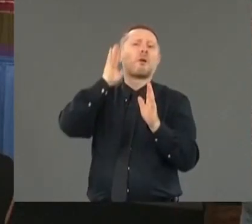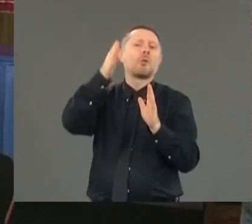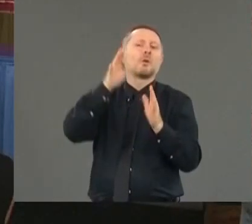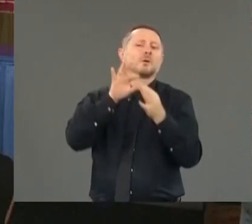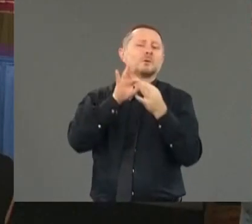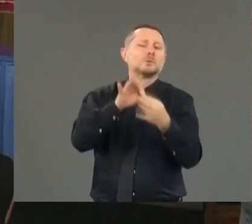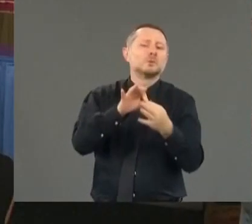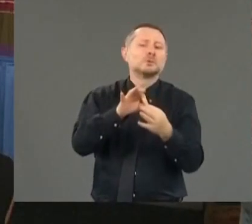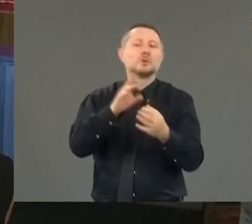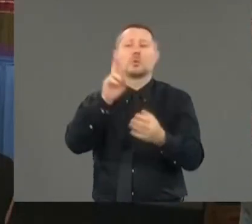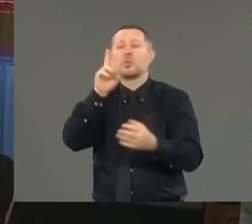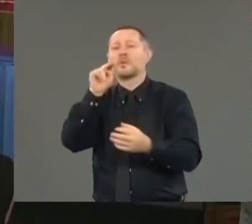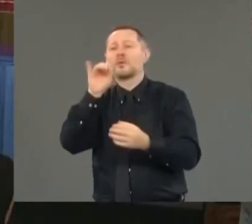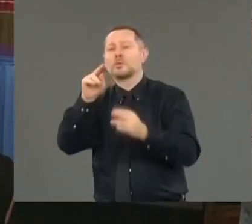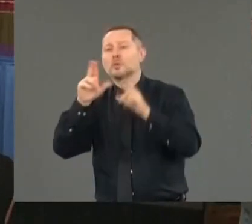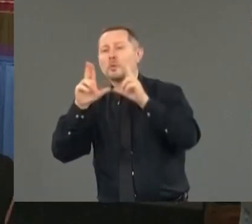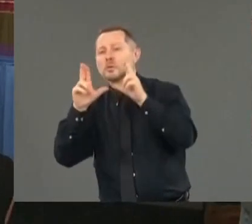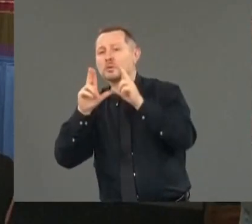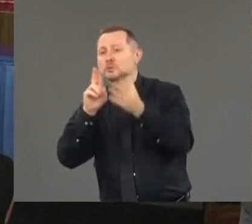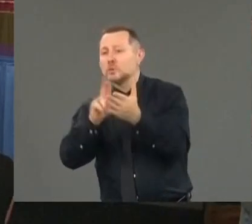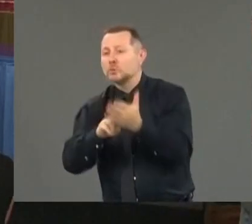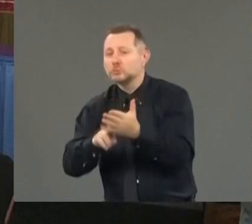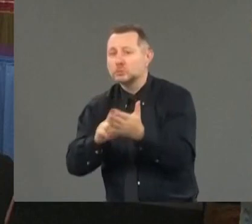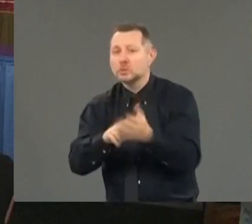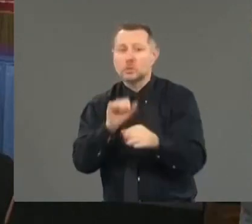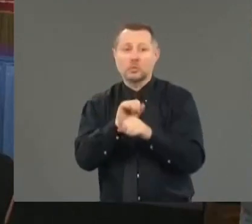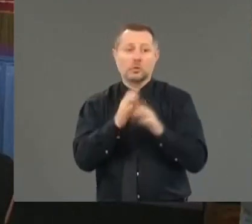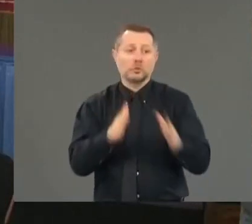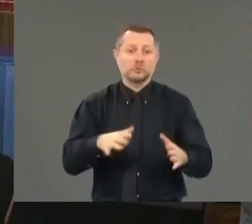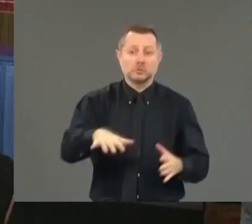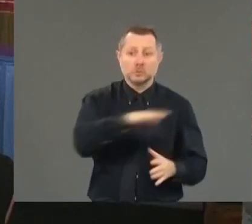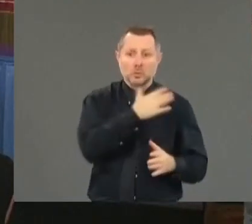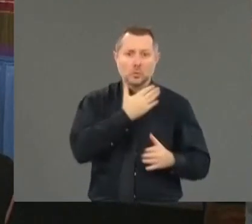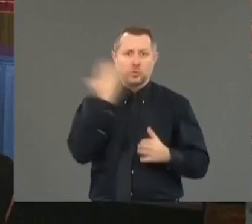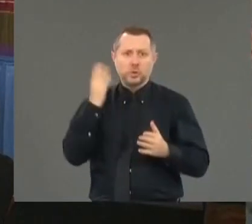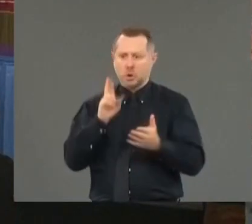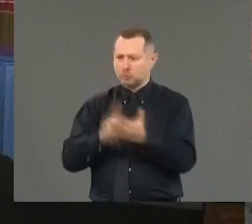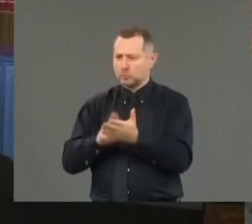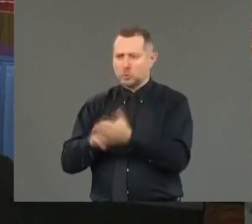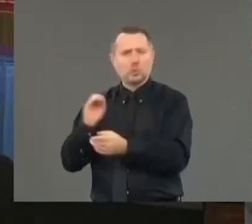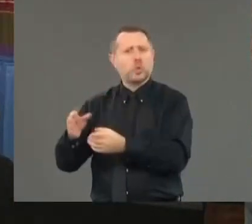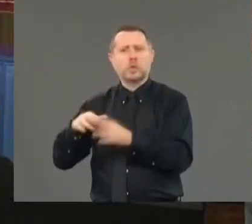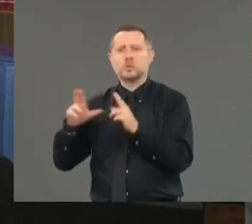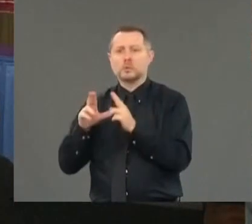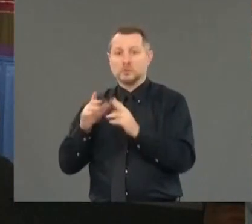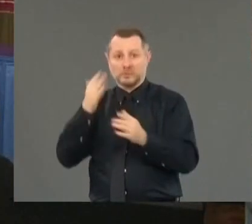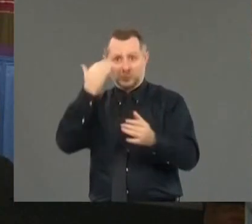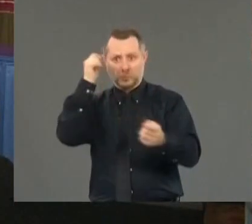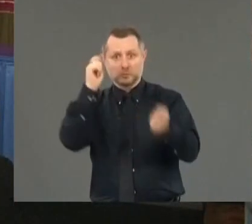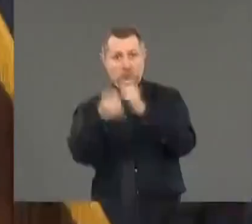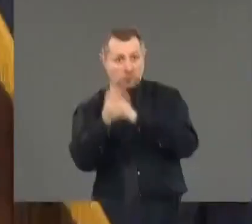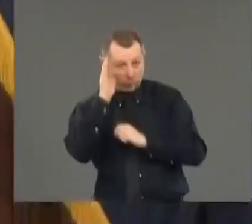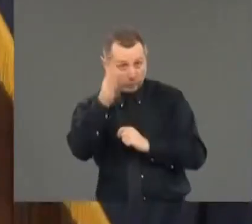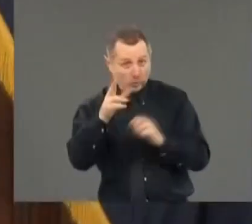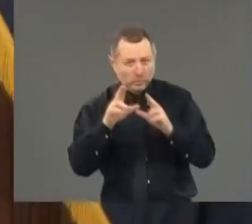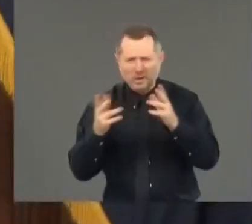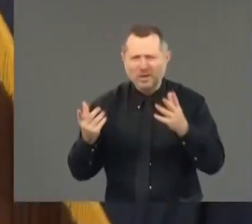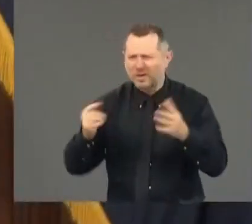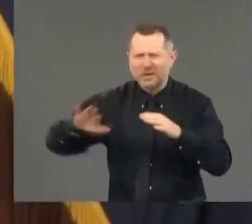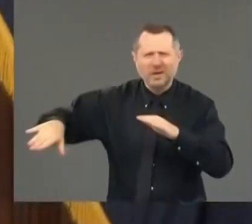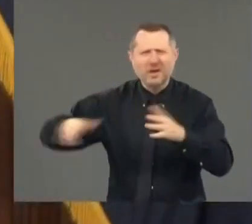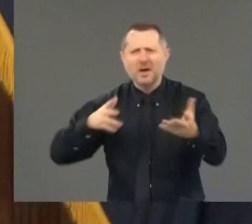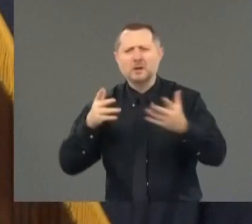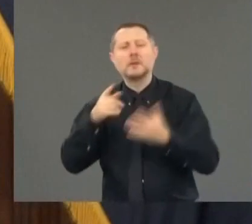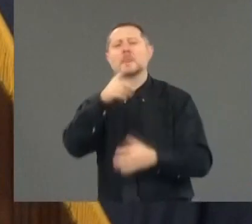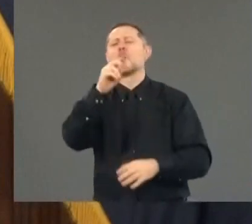that why the state workforce is without a contract today, because you're trying to reimagine things? No, the reimagining